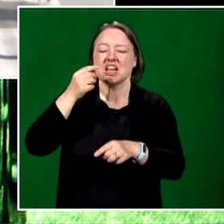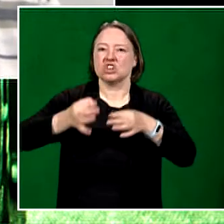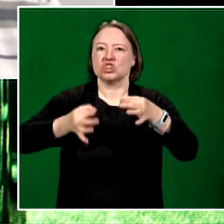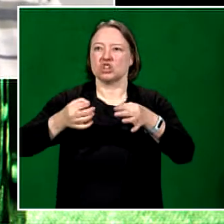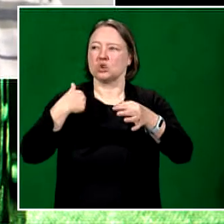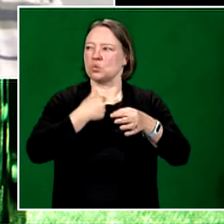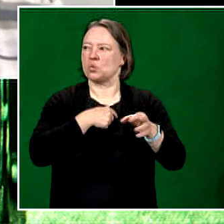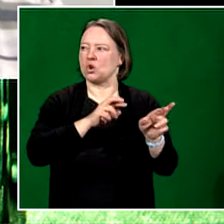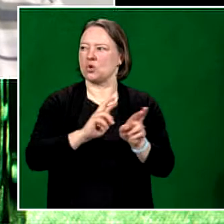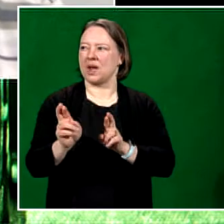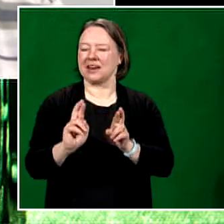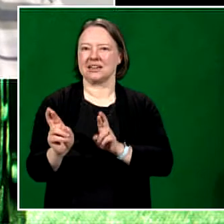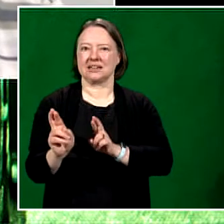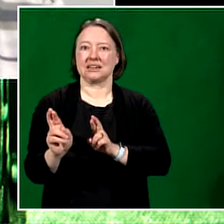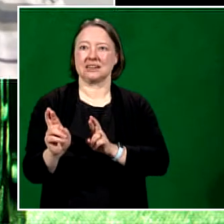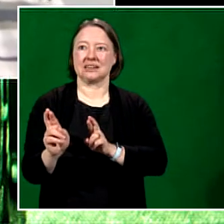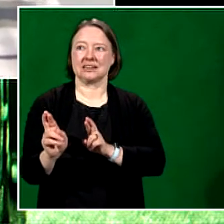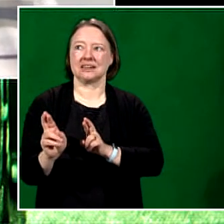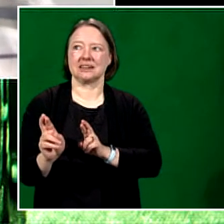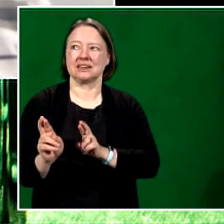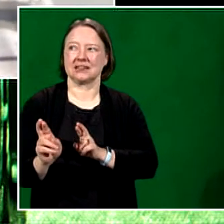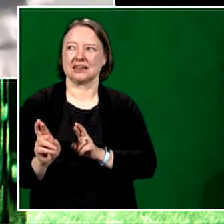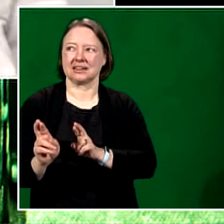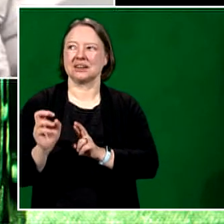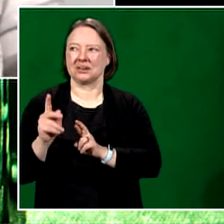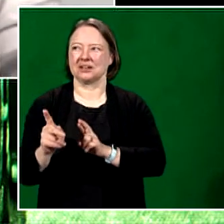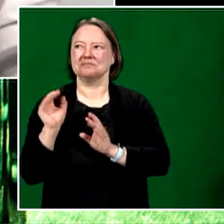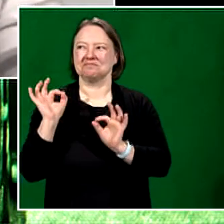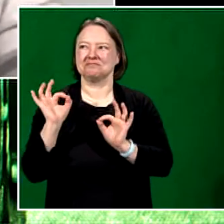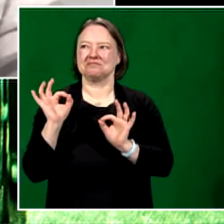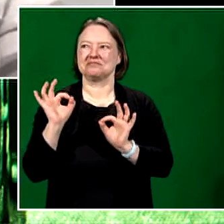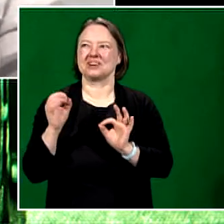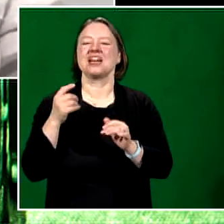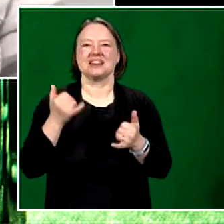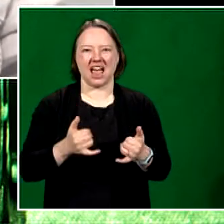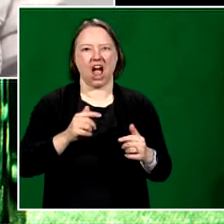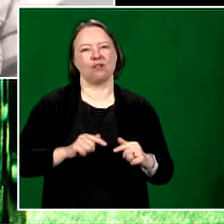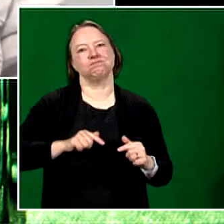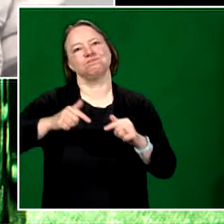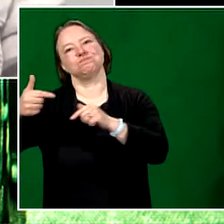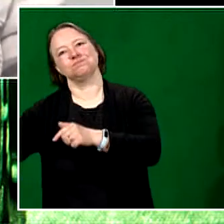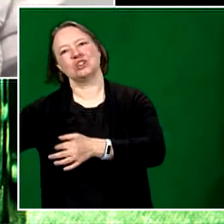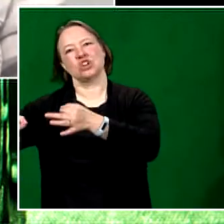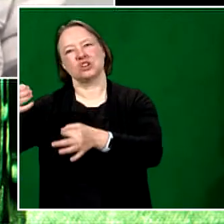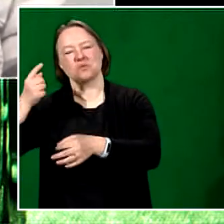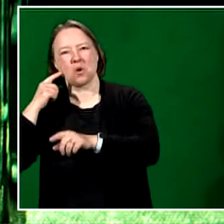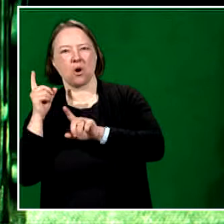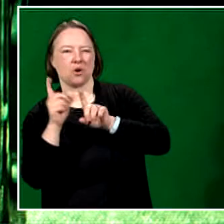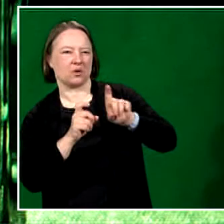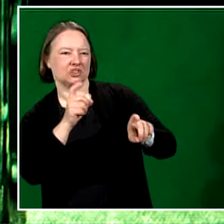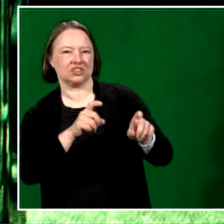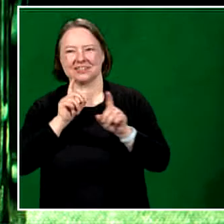ready? All right, sounds good. We'll hand it over to our judges for some Q&A.